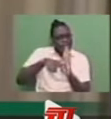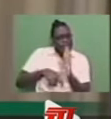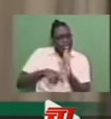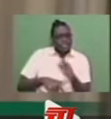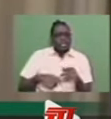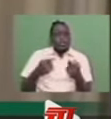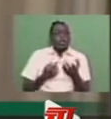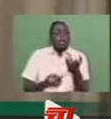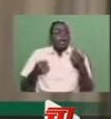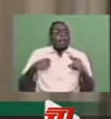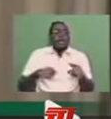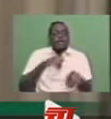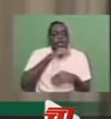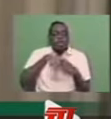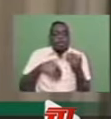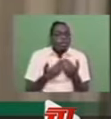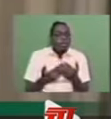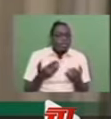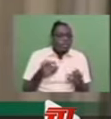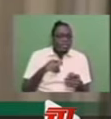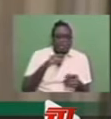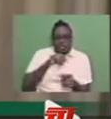it was happening before COVID.